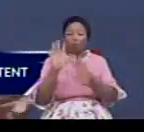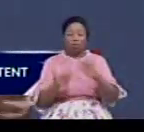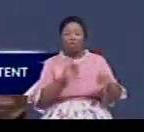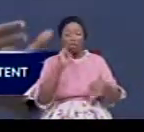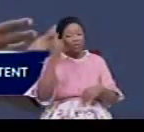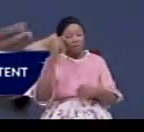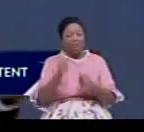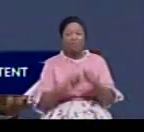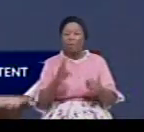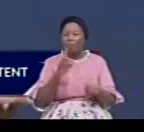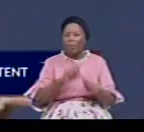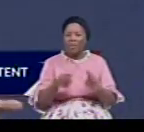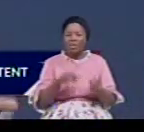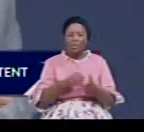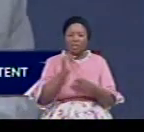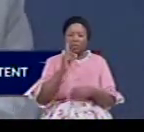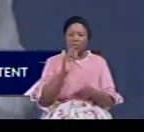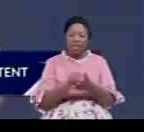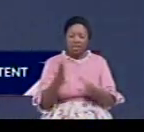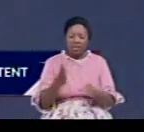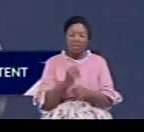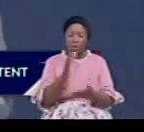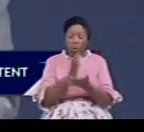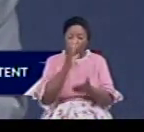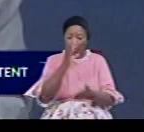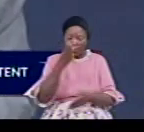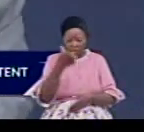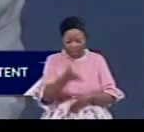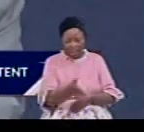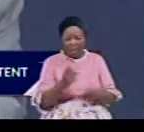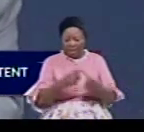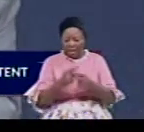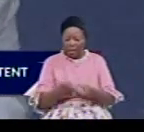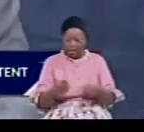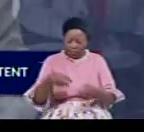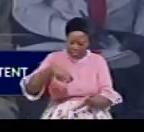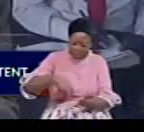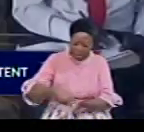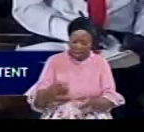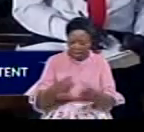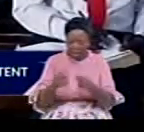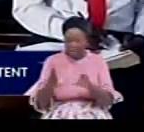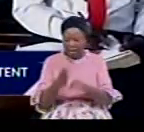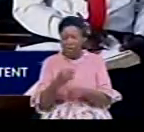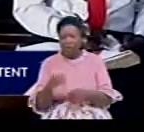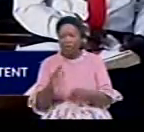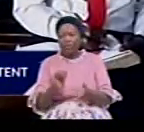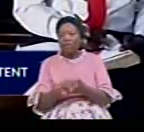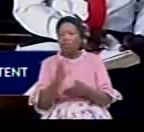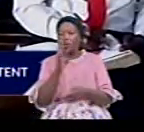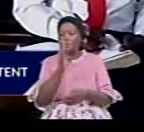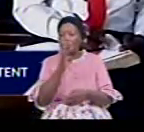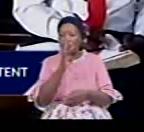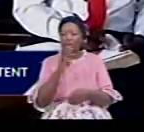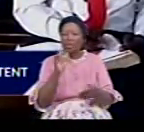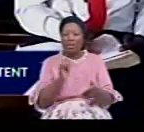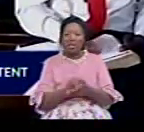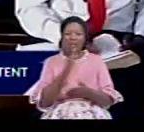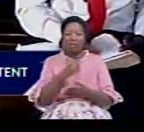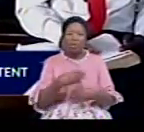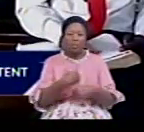takes his cup there and bends down and take of that water, that will refresh